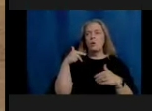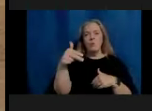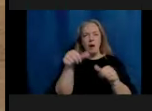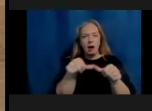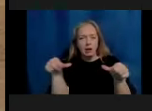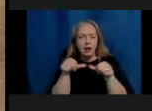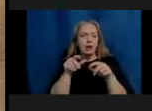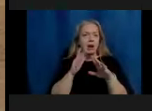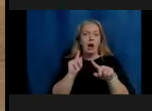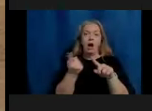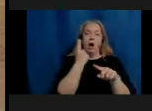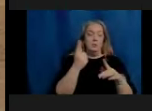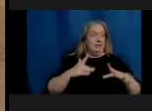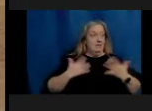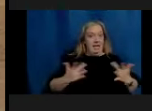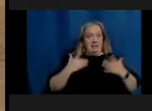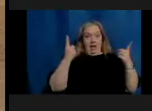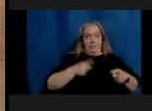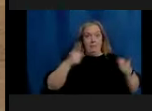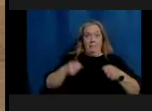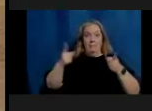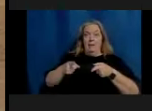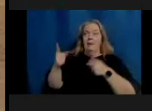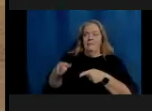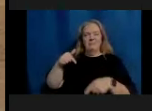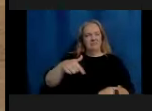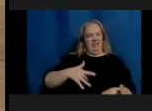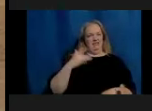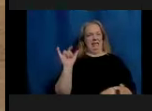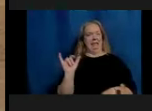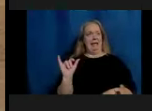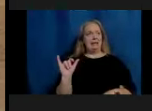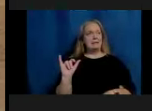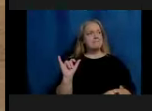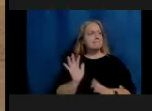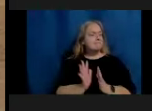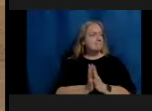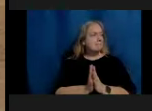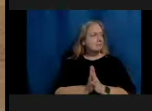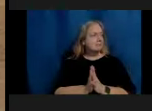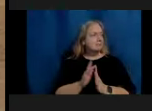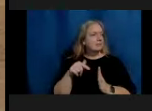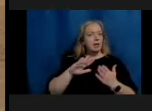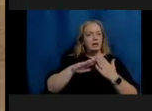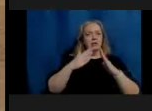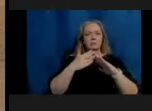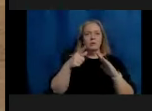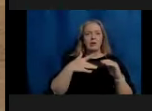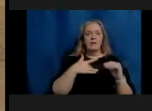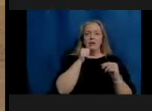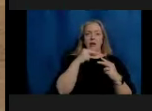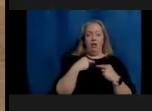there's constantly events happening. Like this feels like a community where um you're not bogged down by